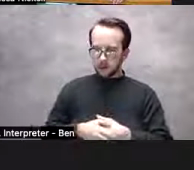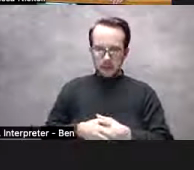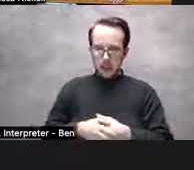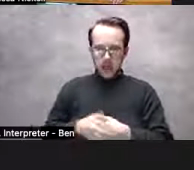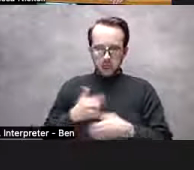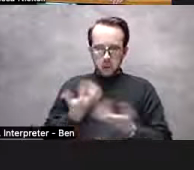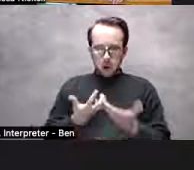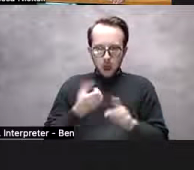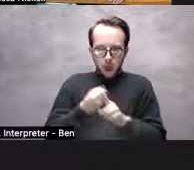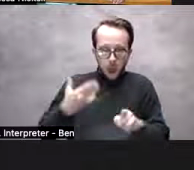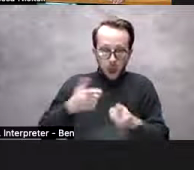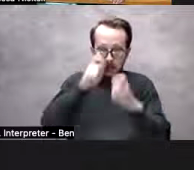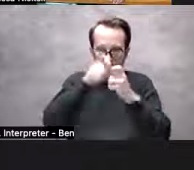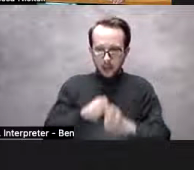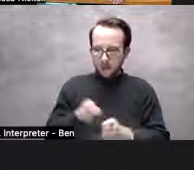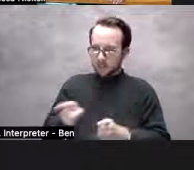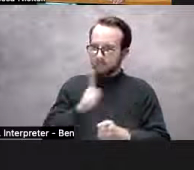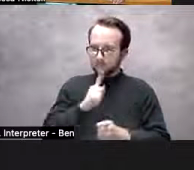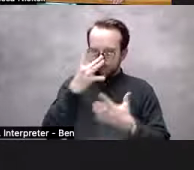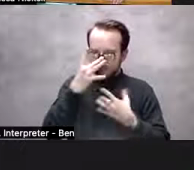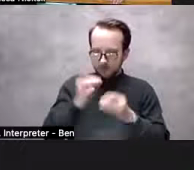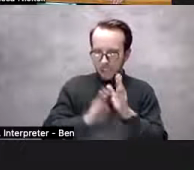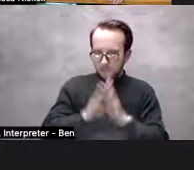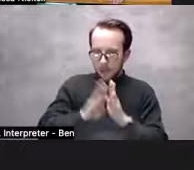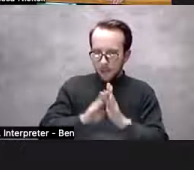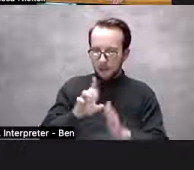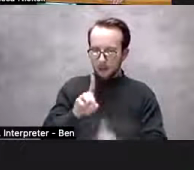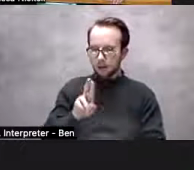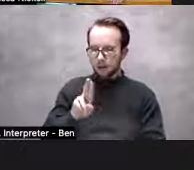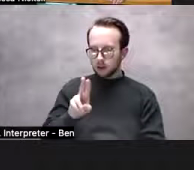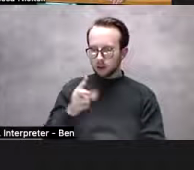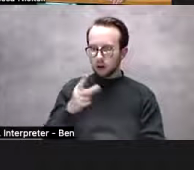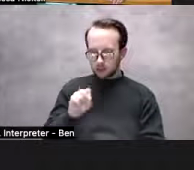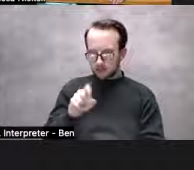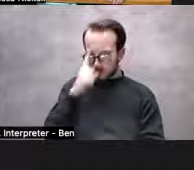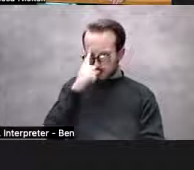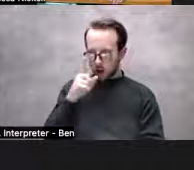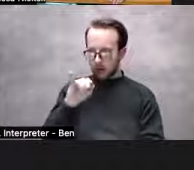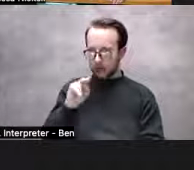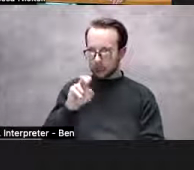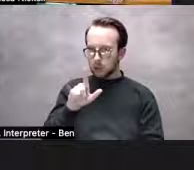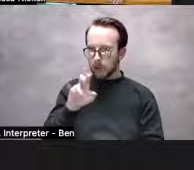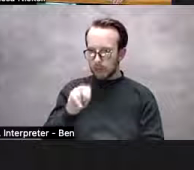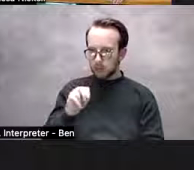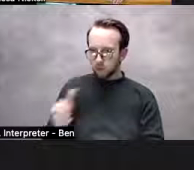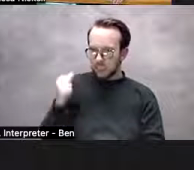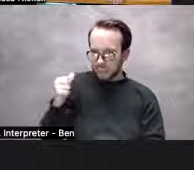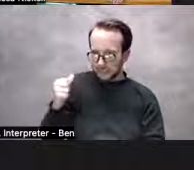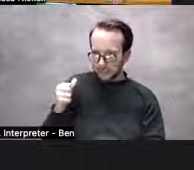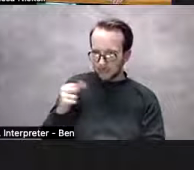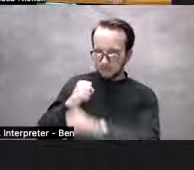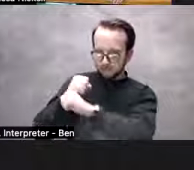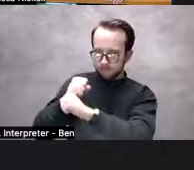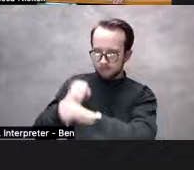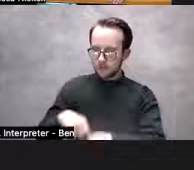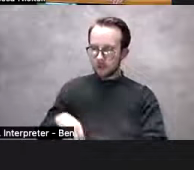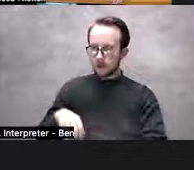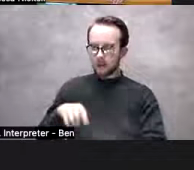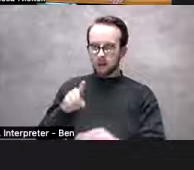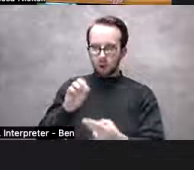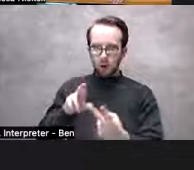detail here, but he's really interested in developing drugs that can treat either insulin resistance or a